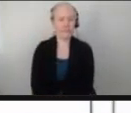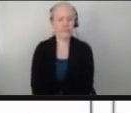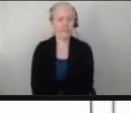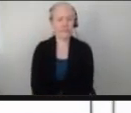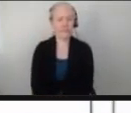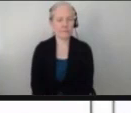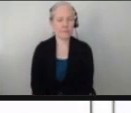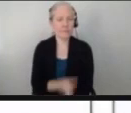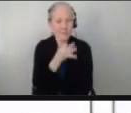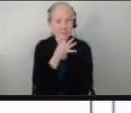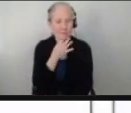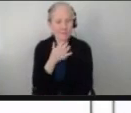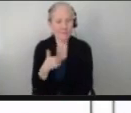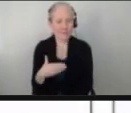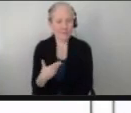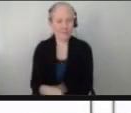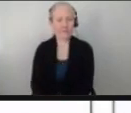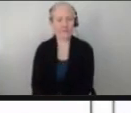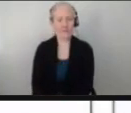Almost there.